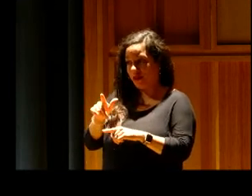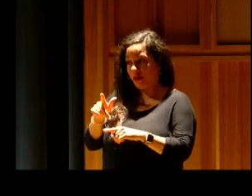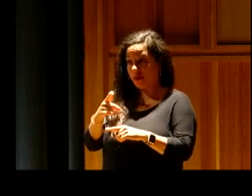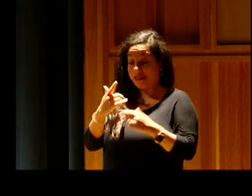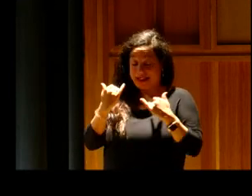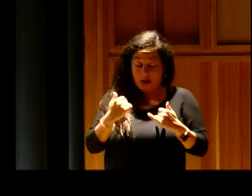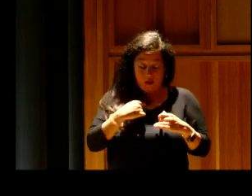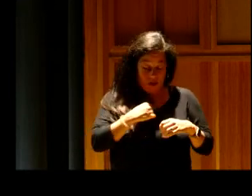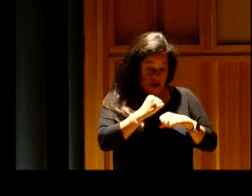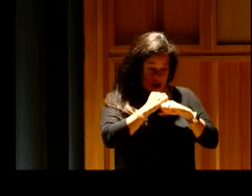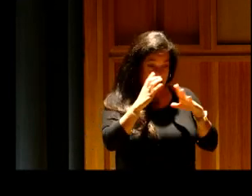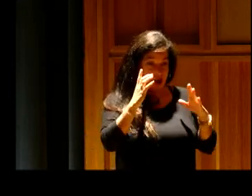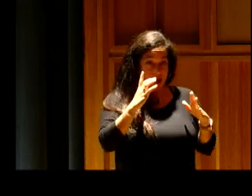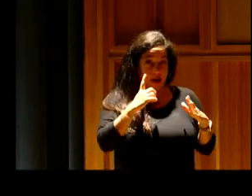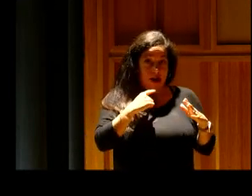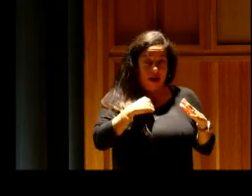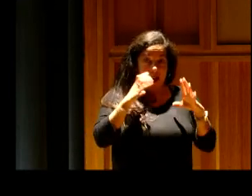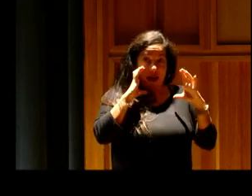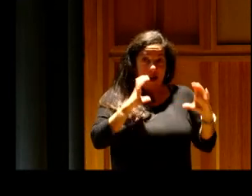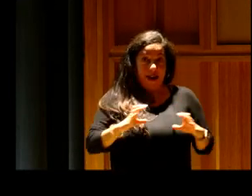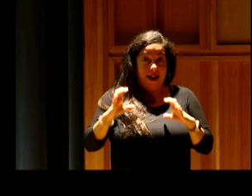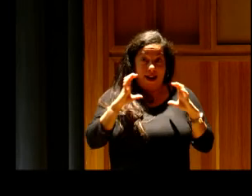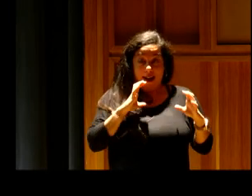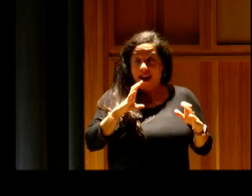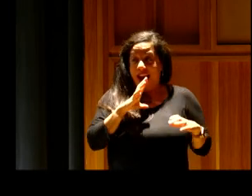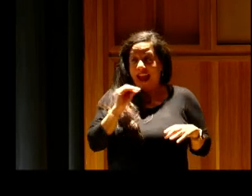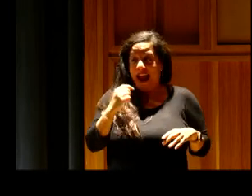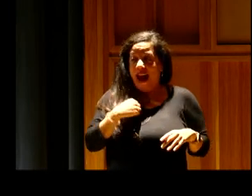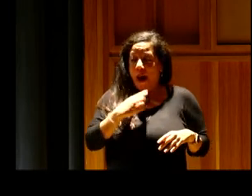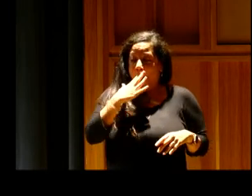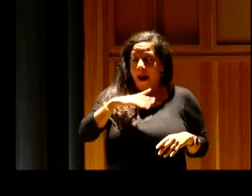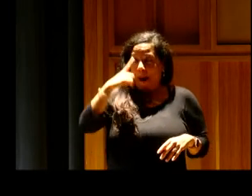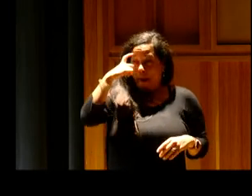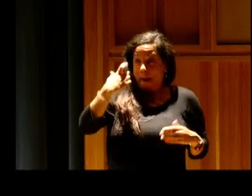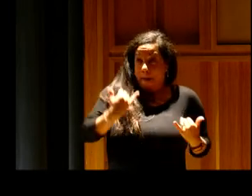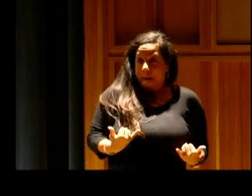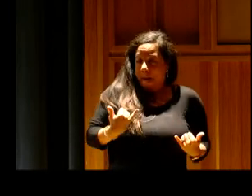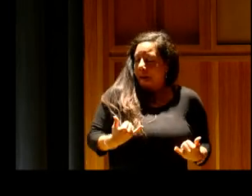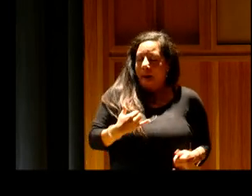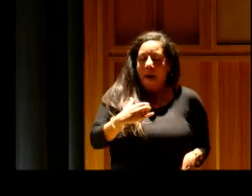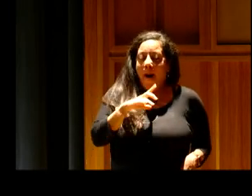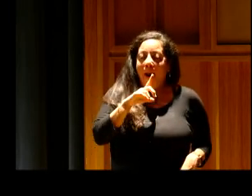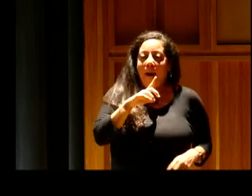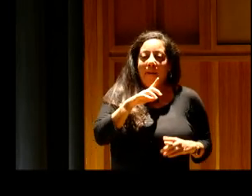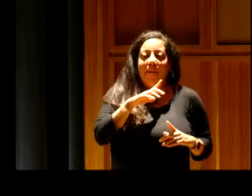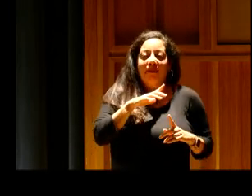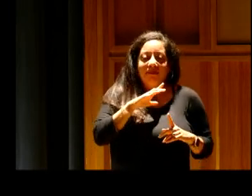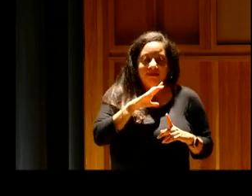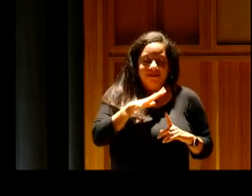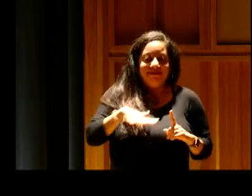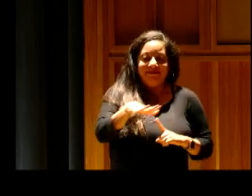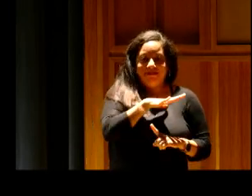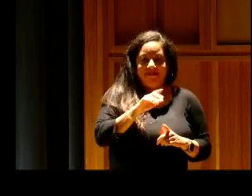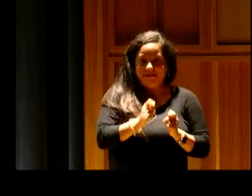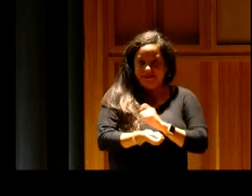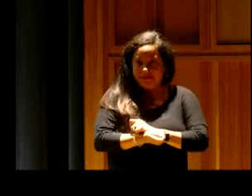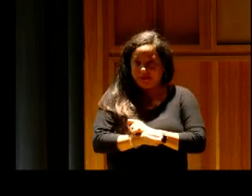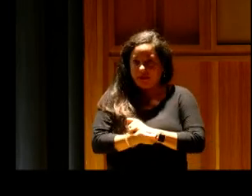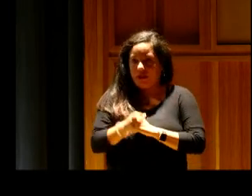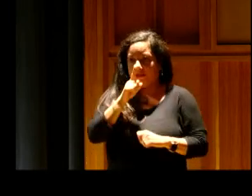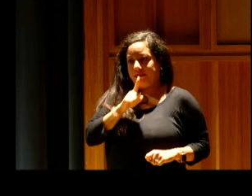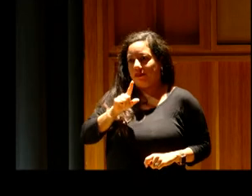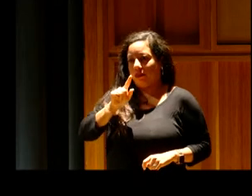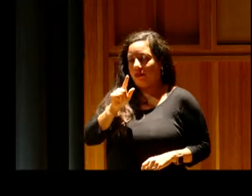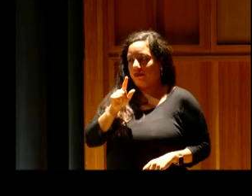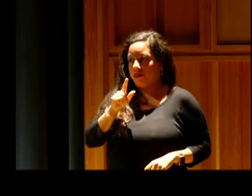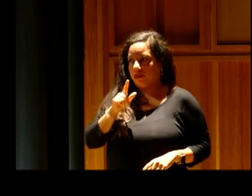at night now and what gives me nightmares is climate change. Climate change is the ultimate Terminator to our cultural